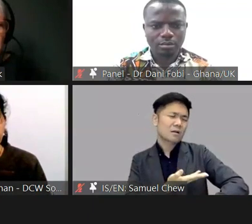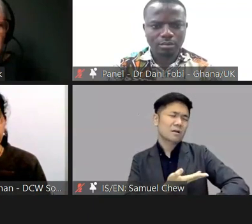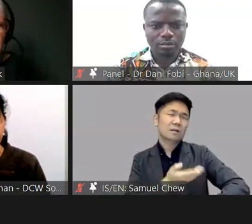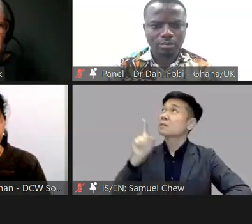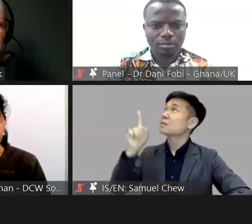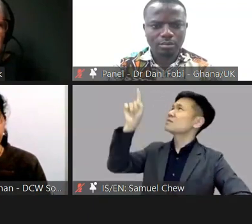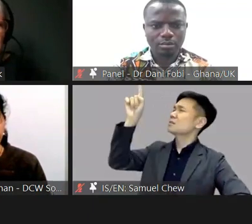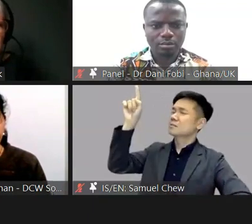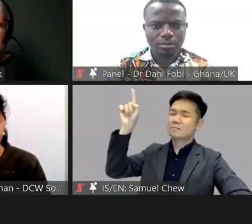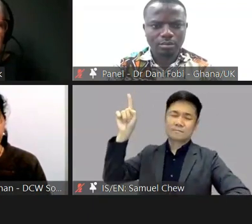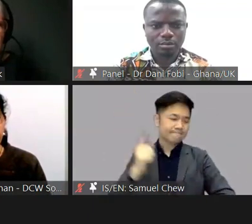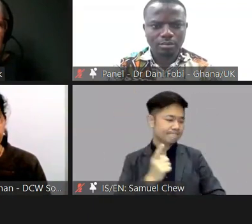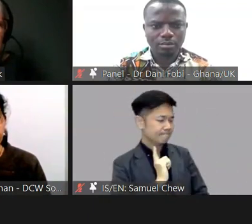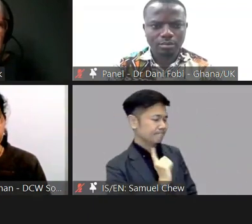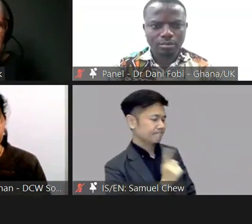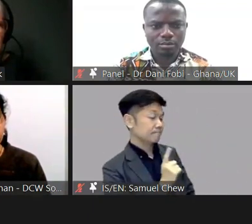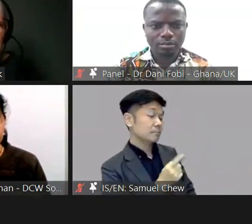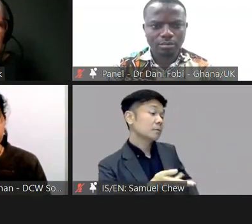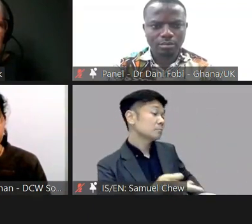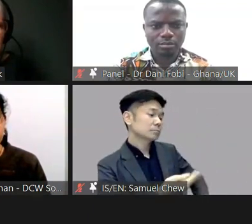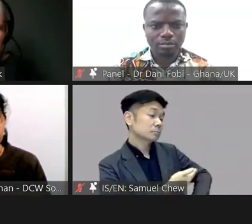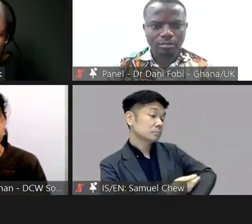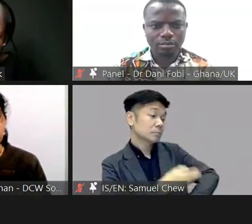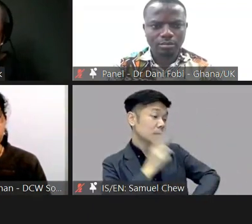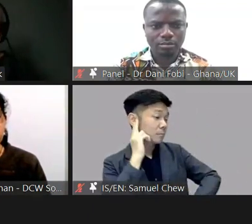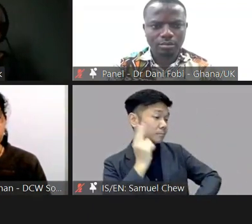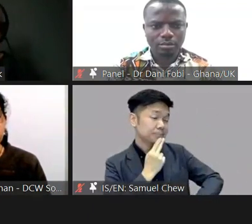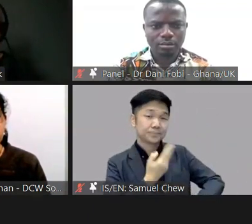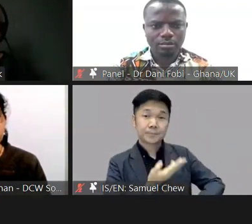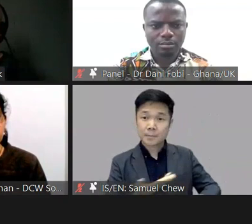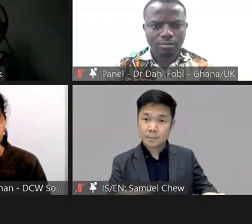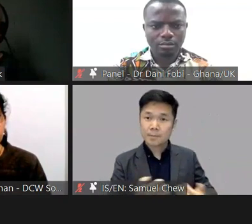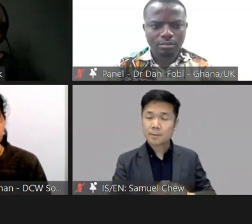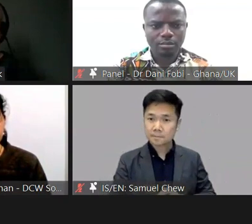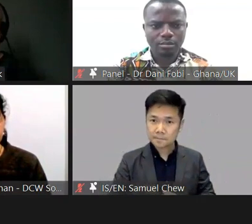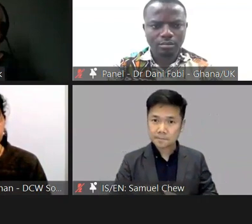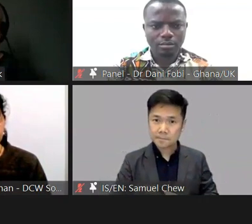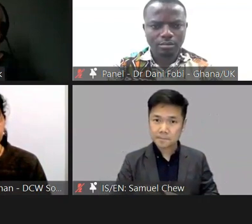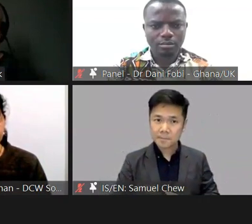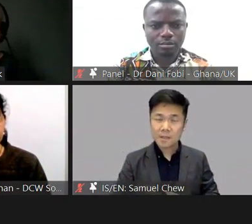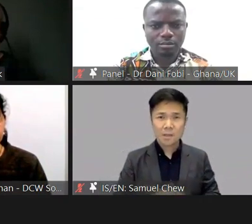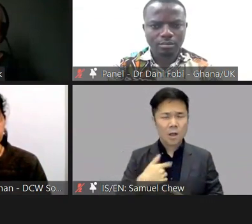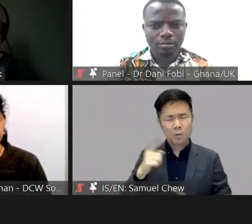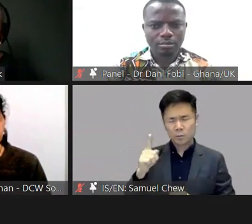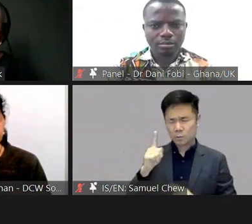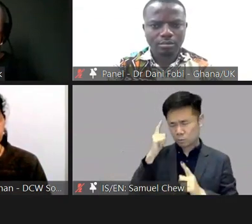the first we have to overcome the stigma so that the